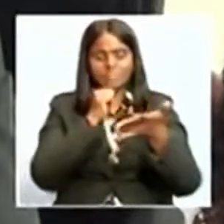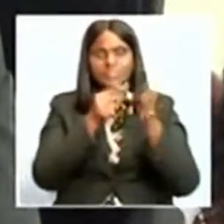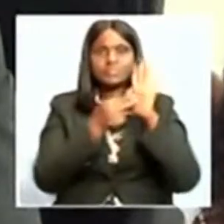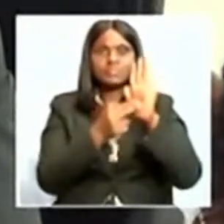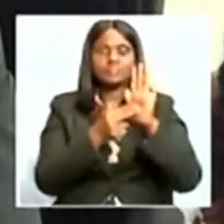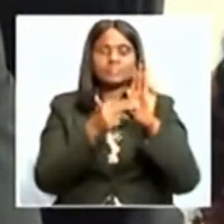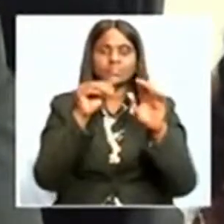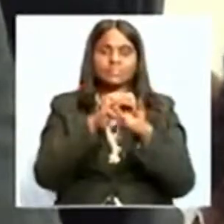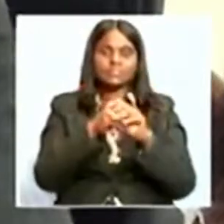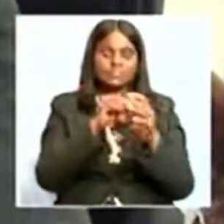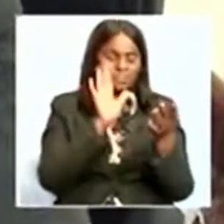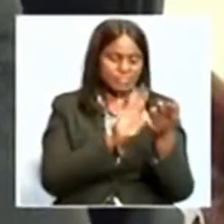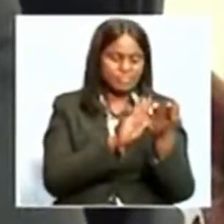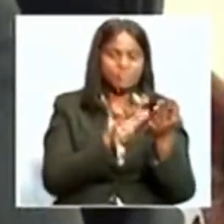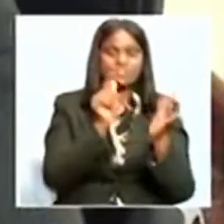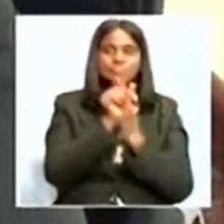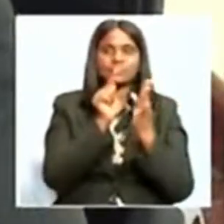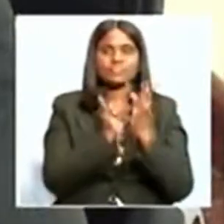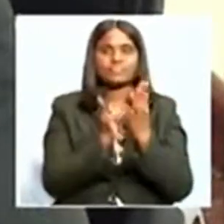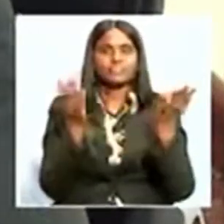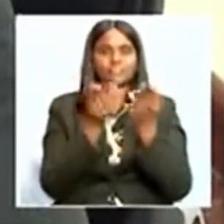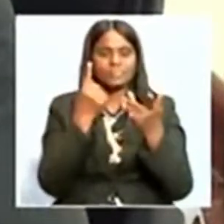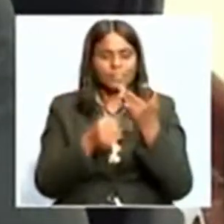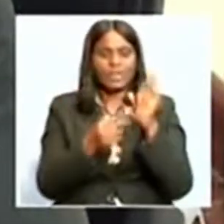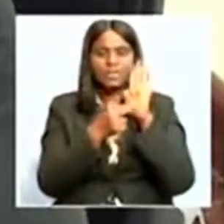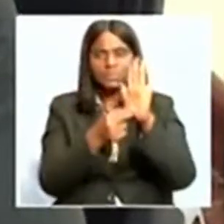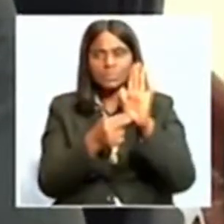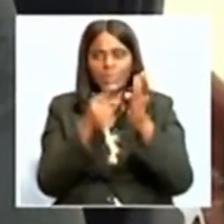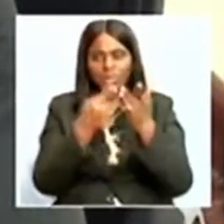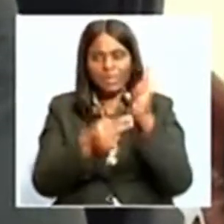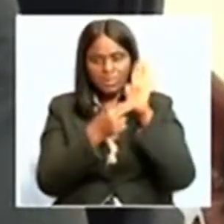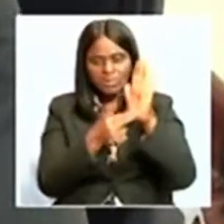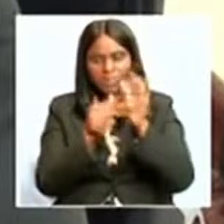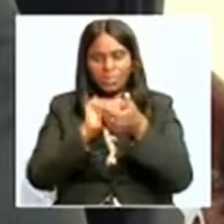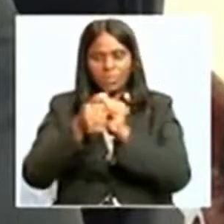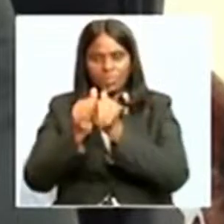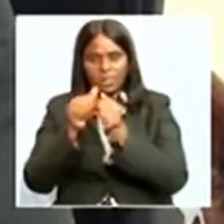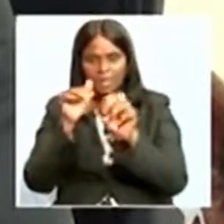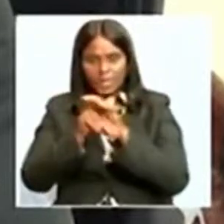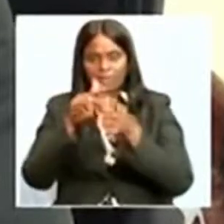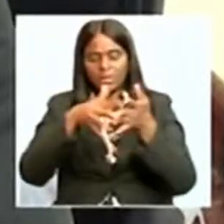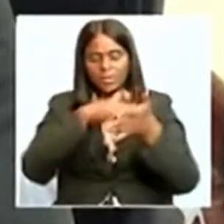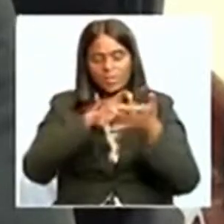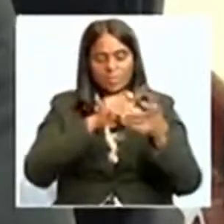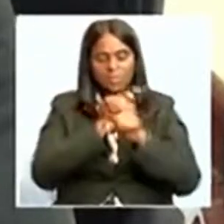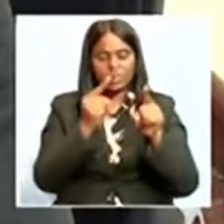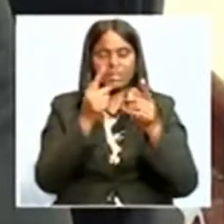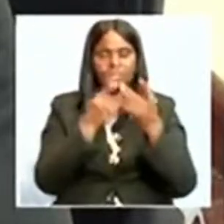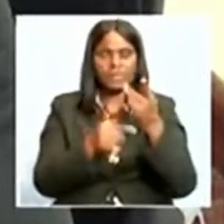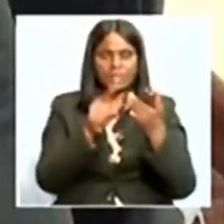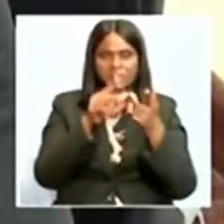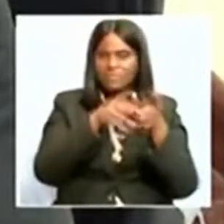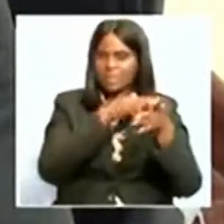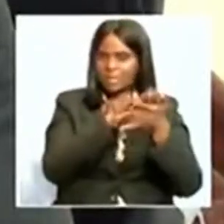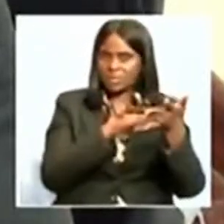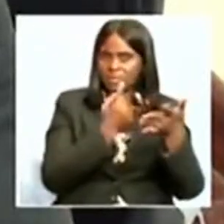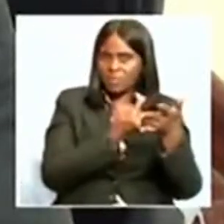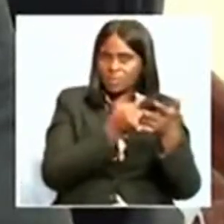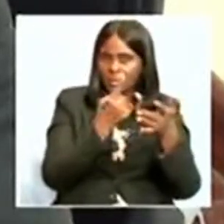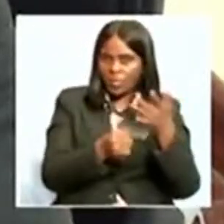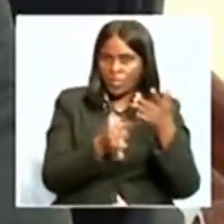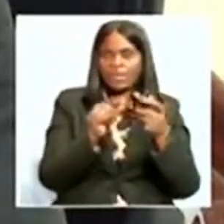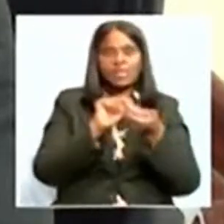in the bill. In the bill, okay. What the amendment is in the schedule is just the text of the schedule. Okay. That's what's